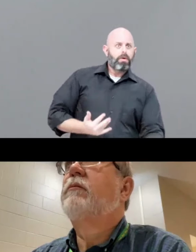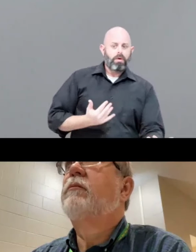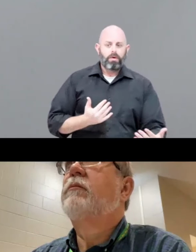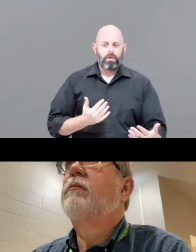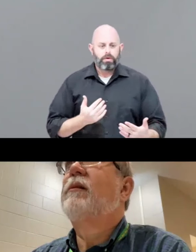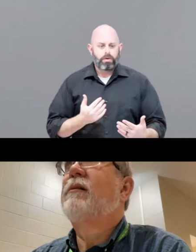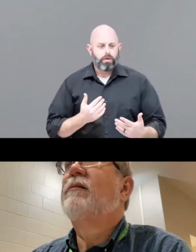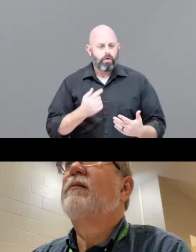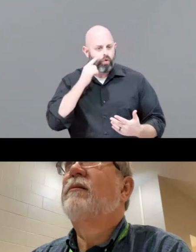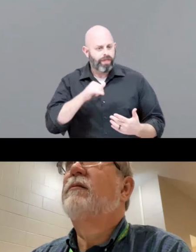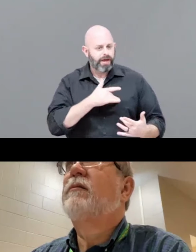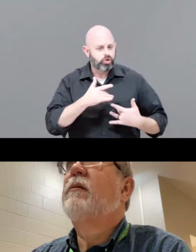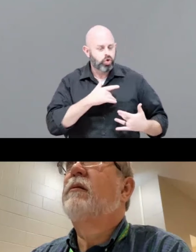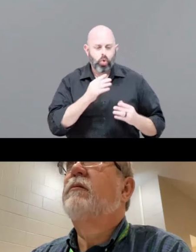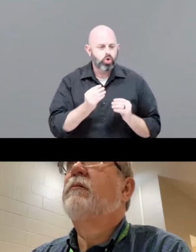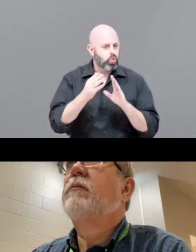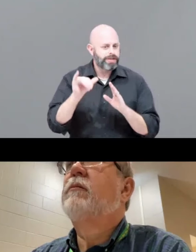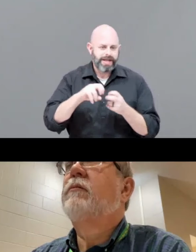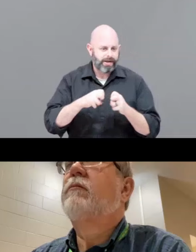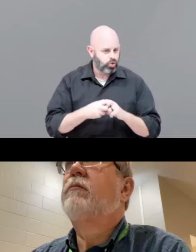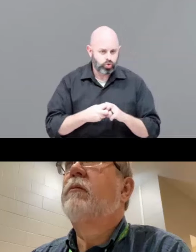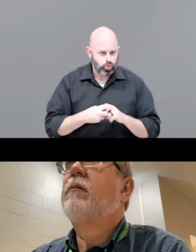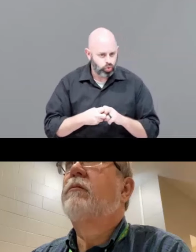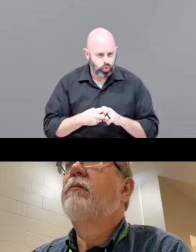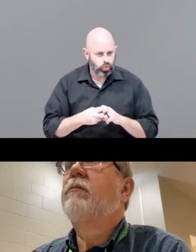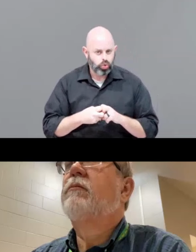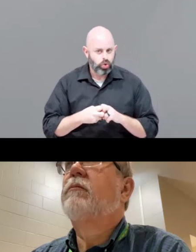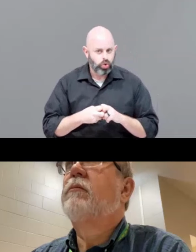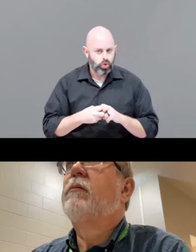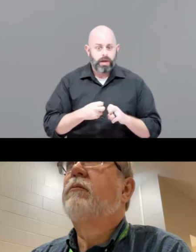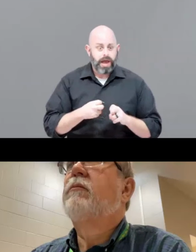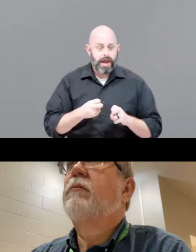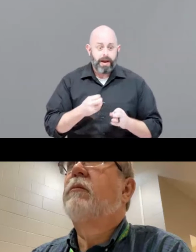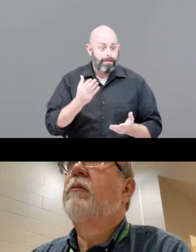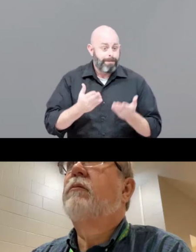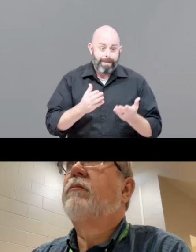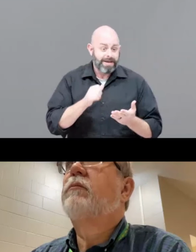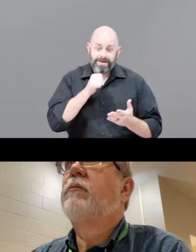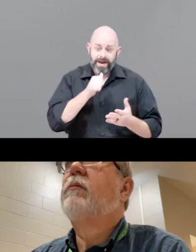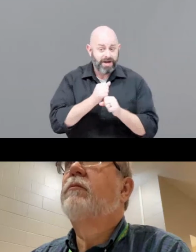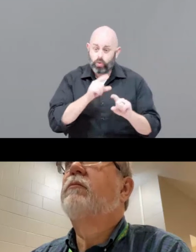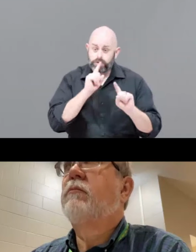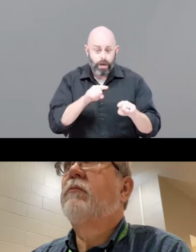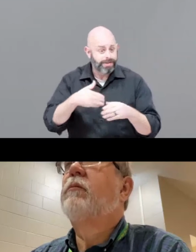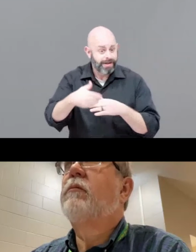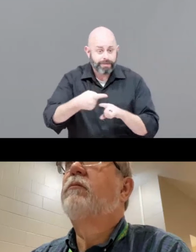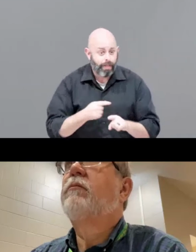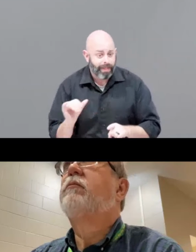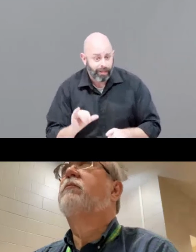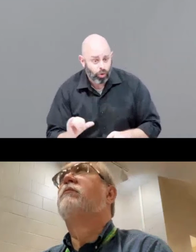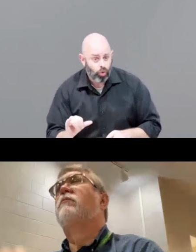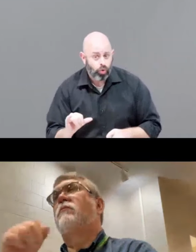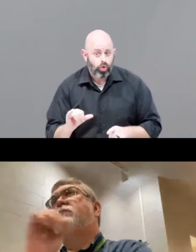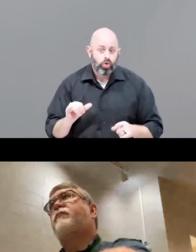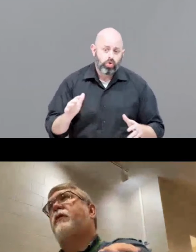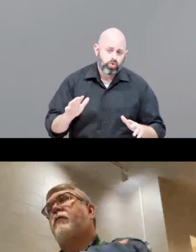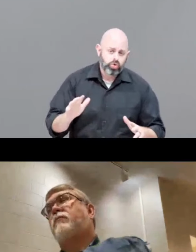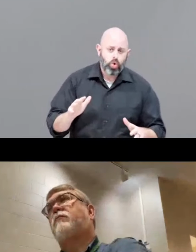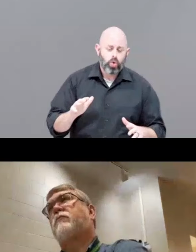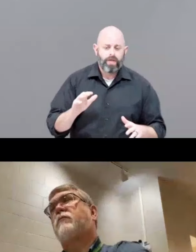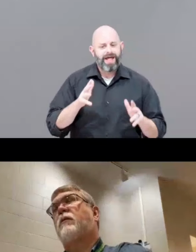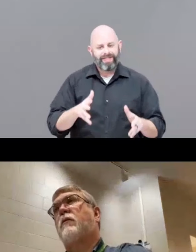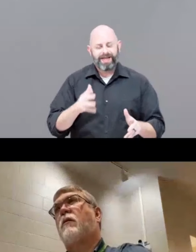that concern or address that issue, and then maybe not even getting a response, kind